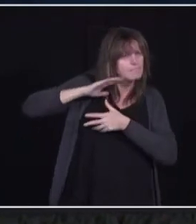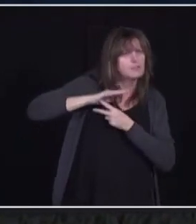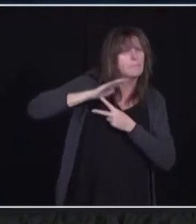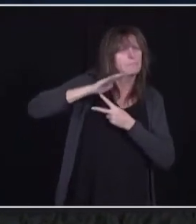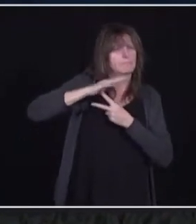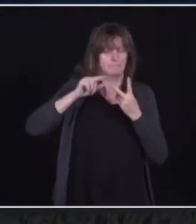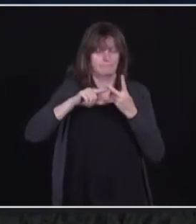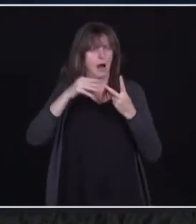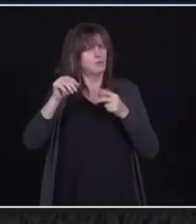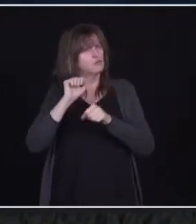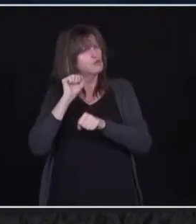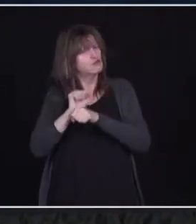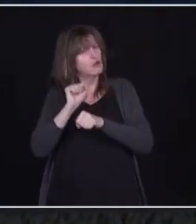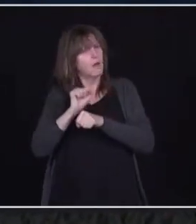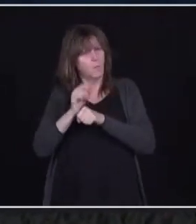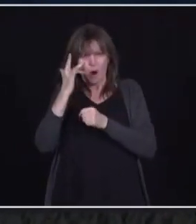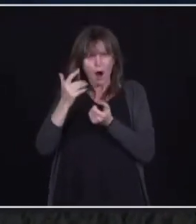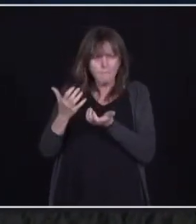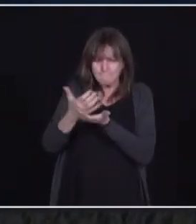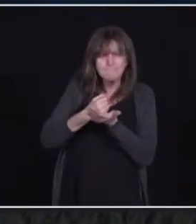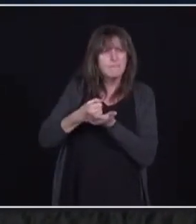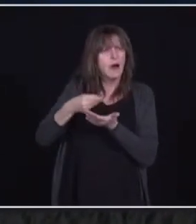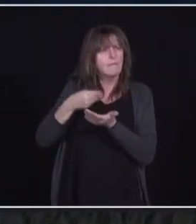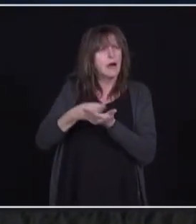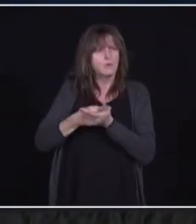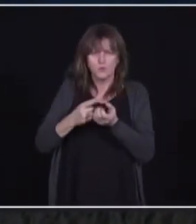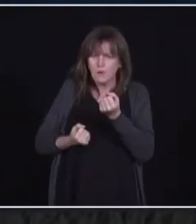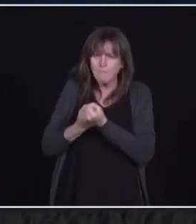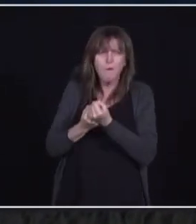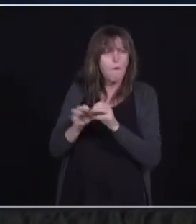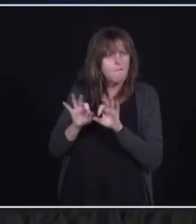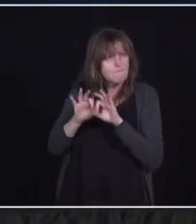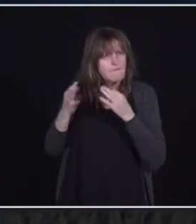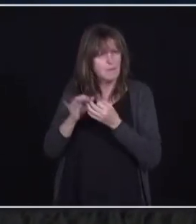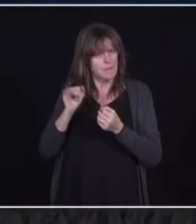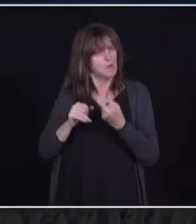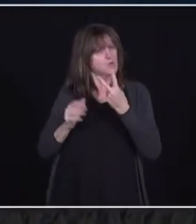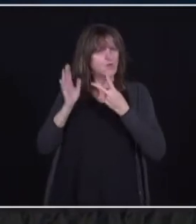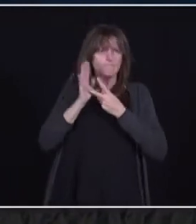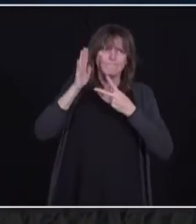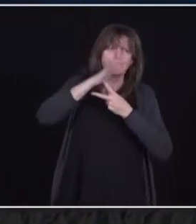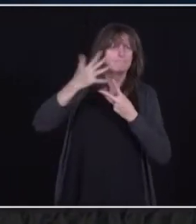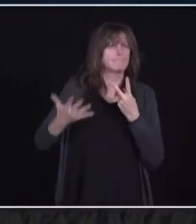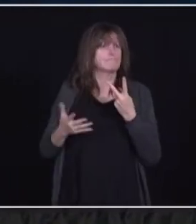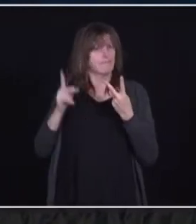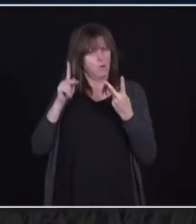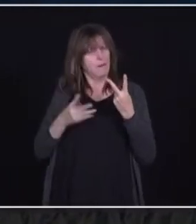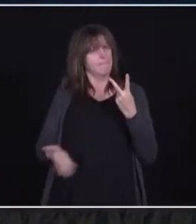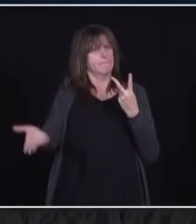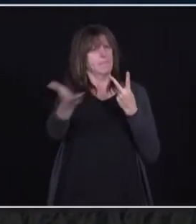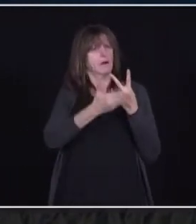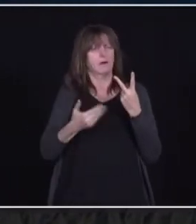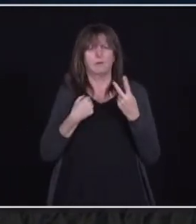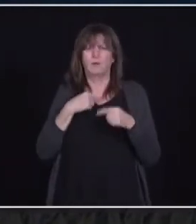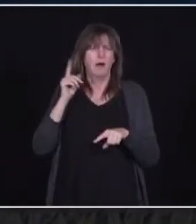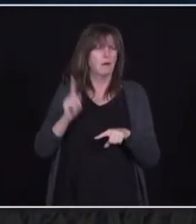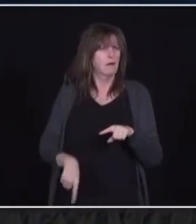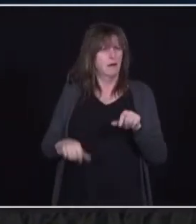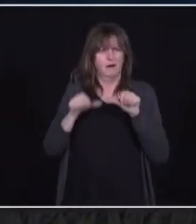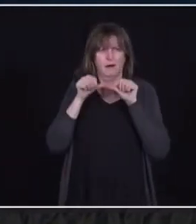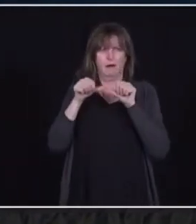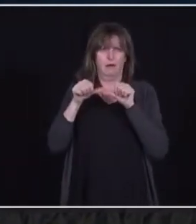is the second one. And we can't sustain the spending that we're doing in healthcare by